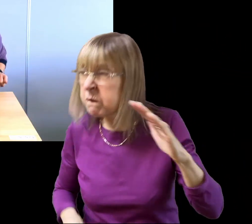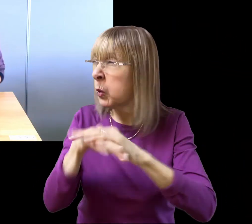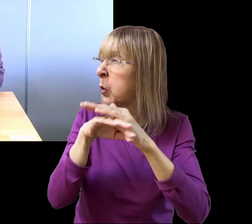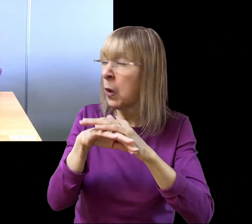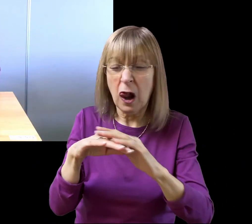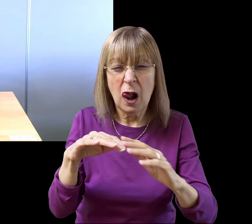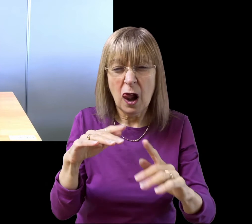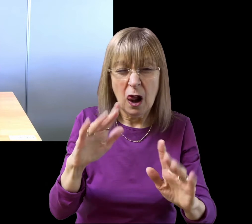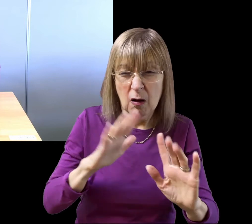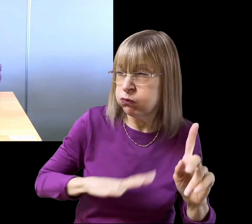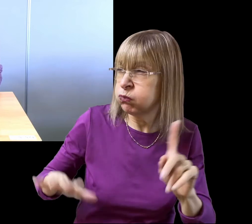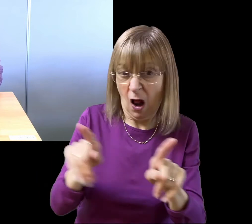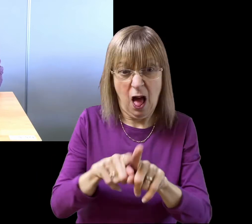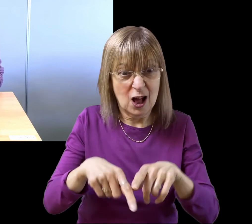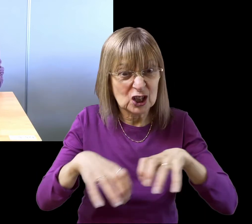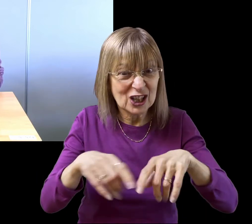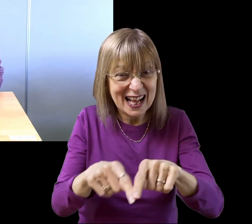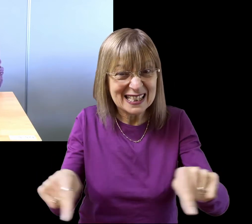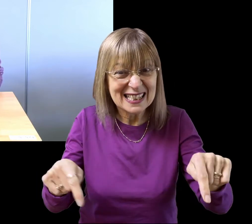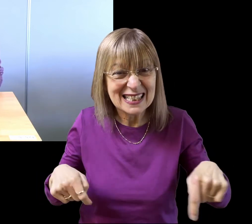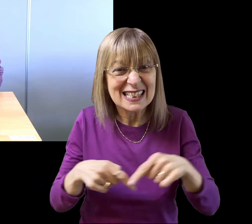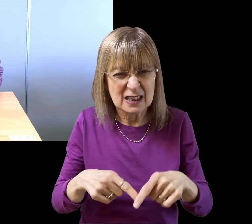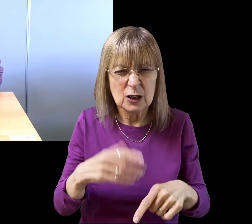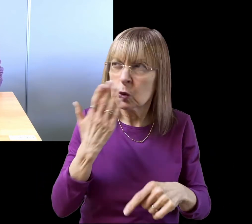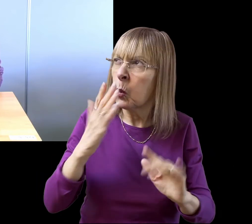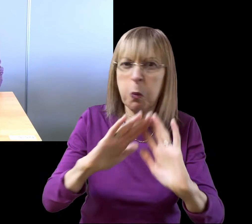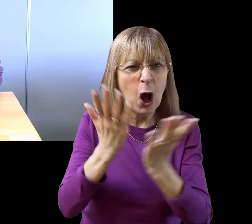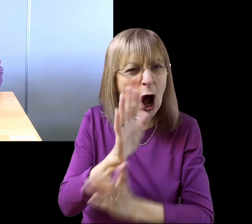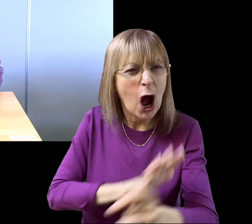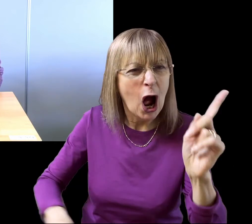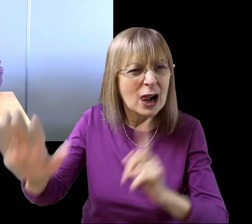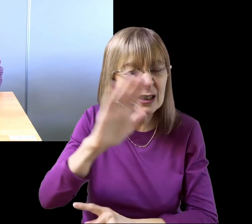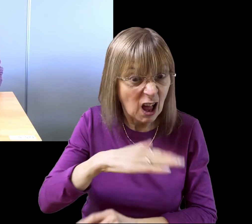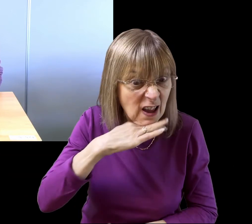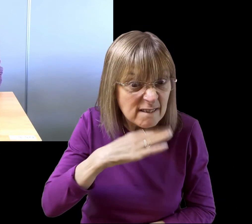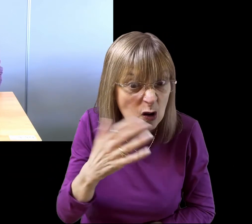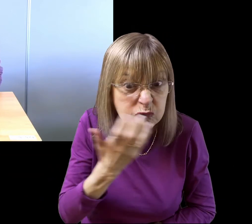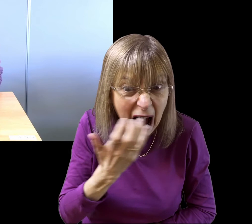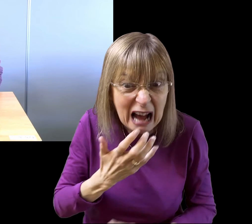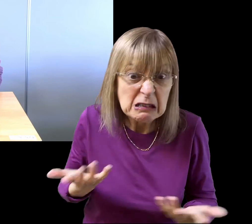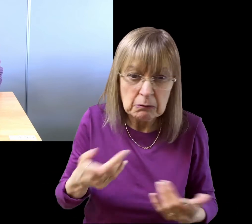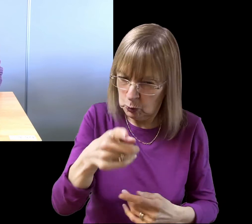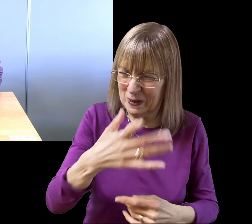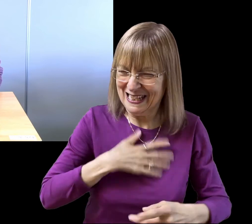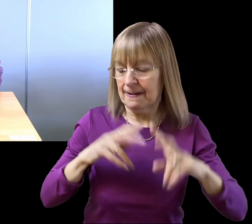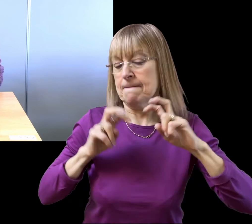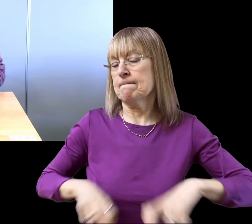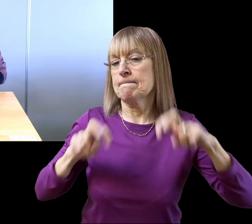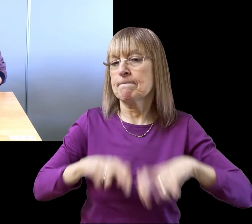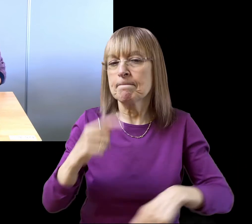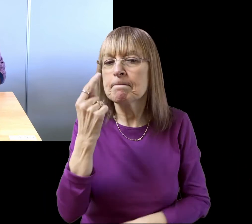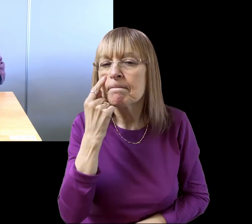for you to investigate. And how about all the schools in the world? Enough rice for that? This is for you